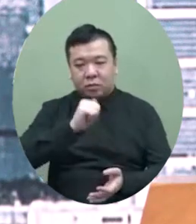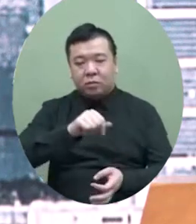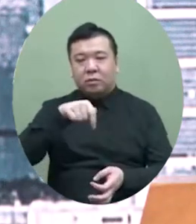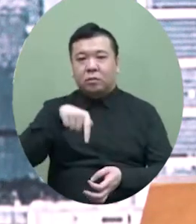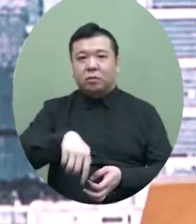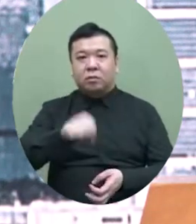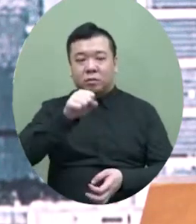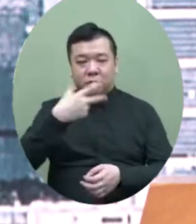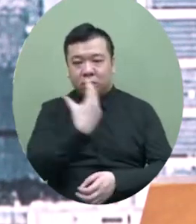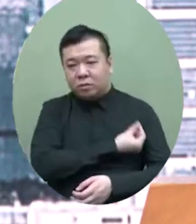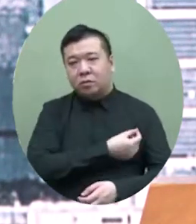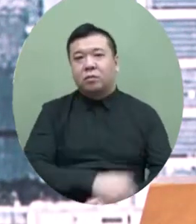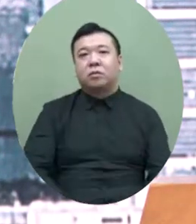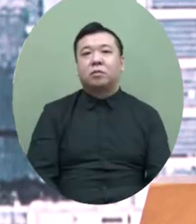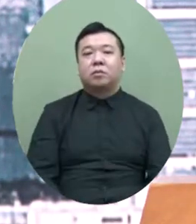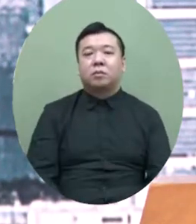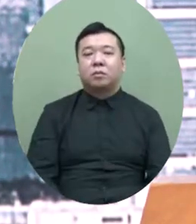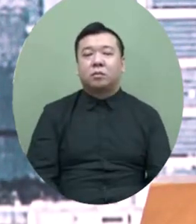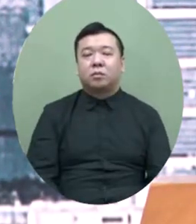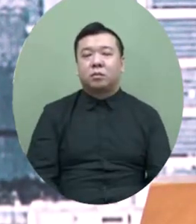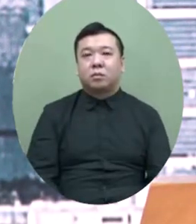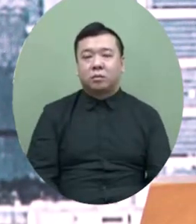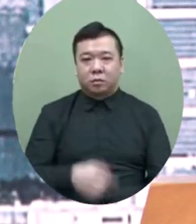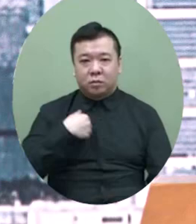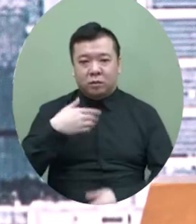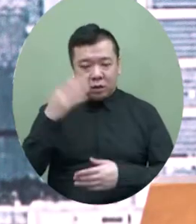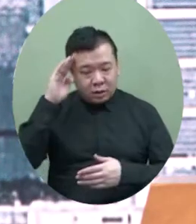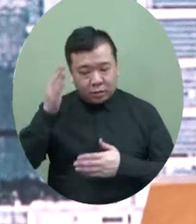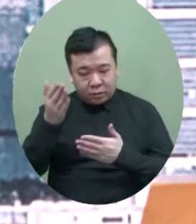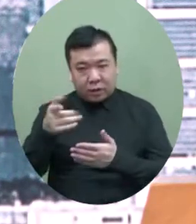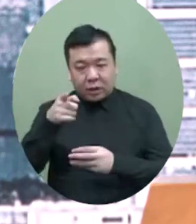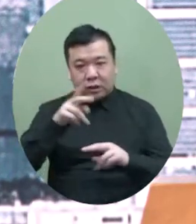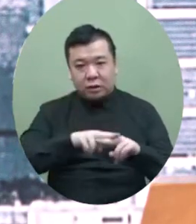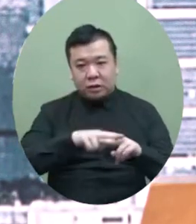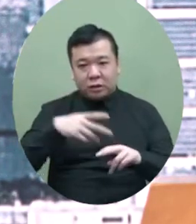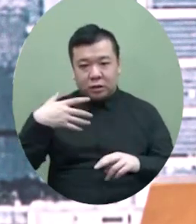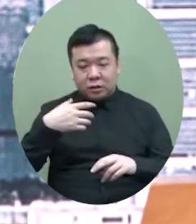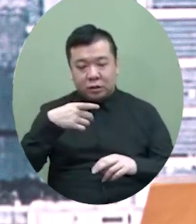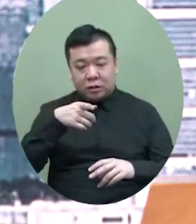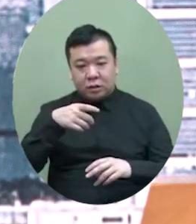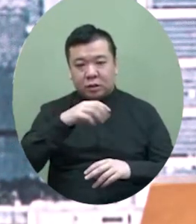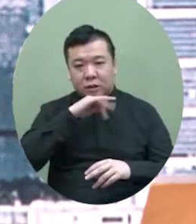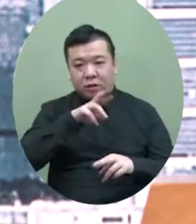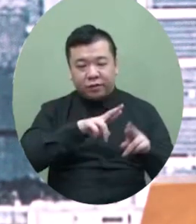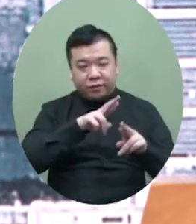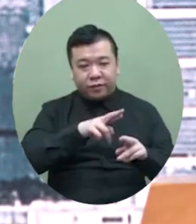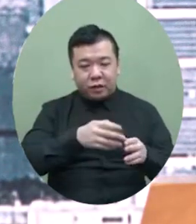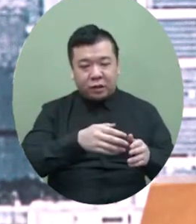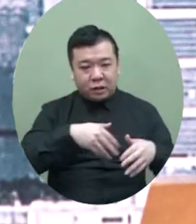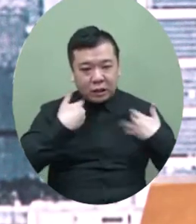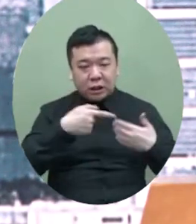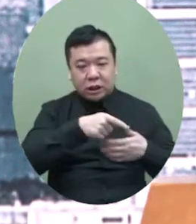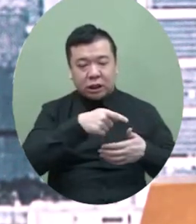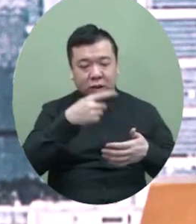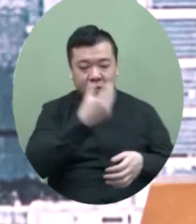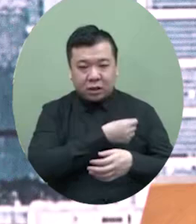help us in ensuring the early arrival of Sinovac. The response given